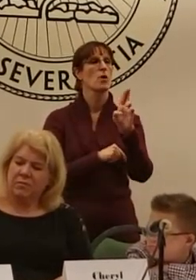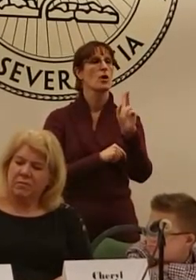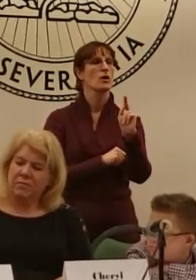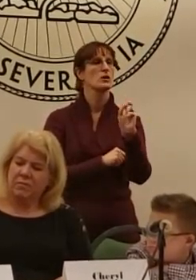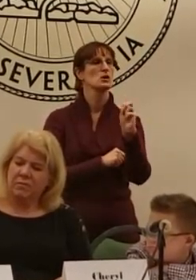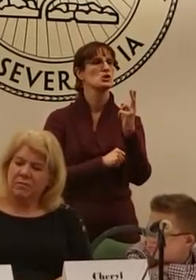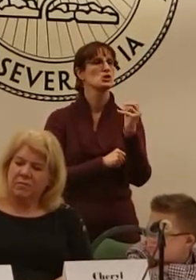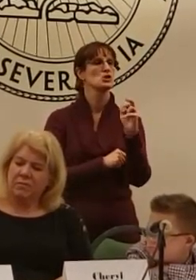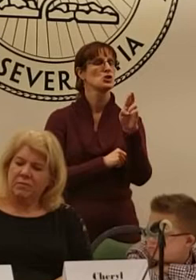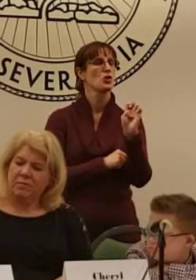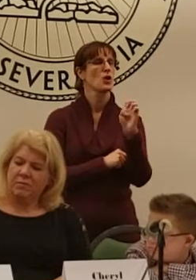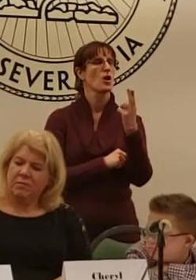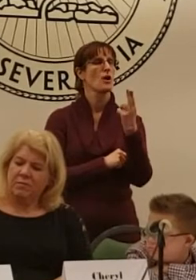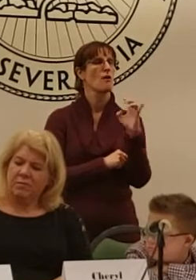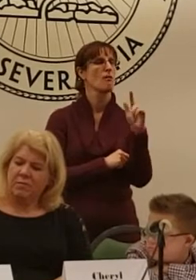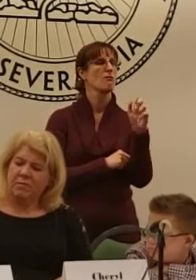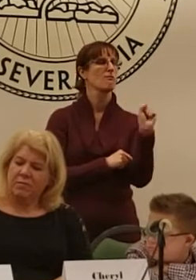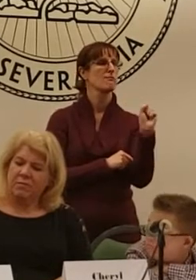Bridger Hills